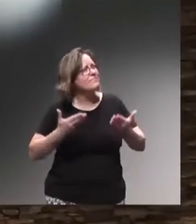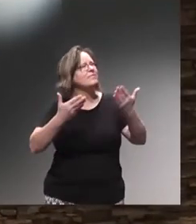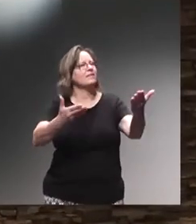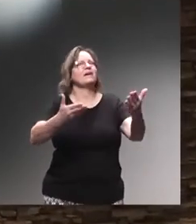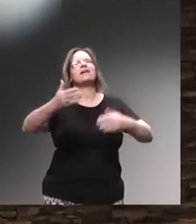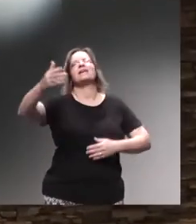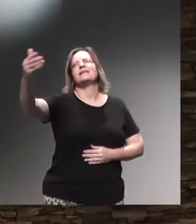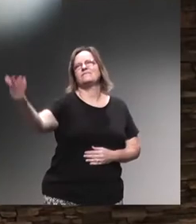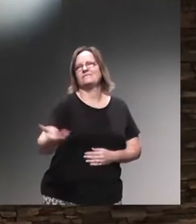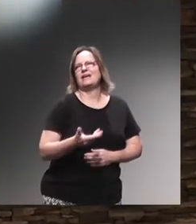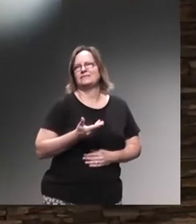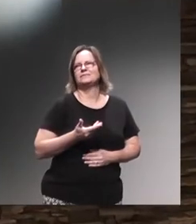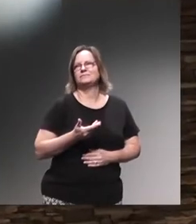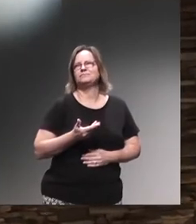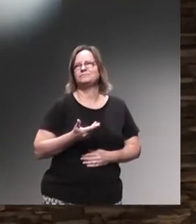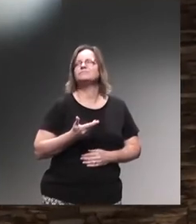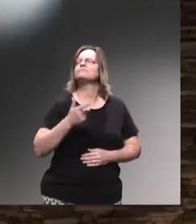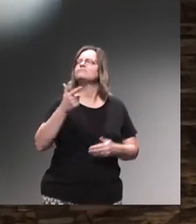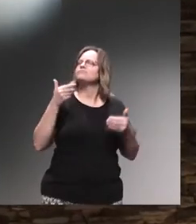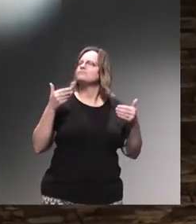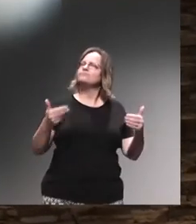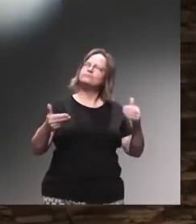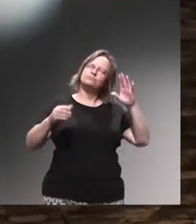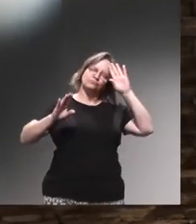going within to that Christ center,